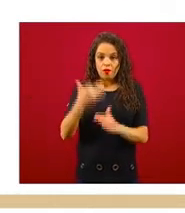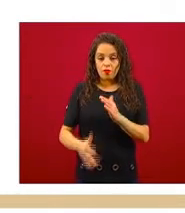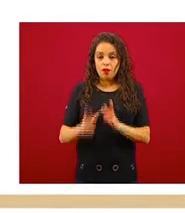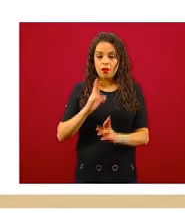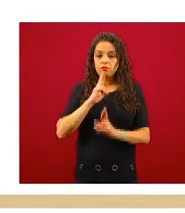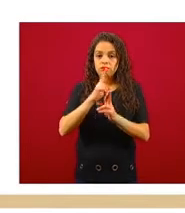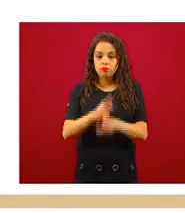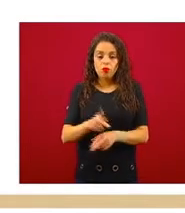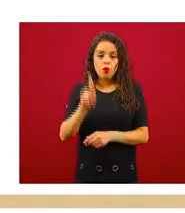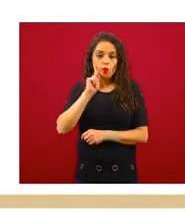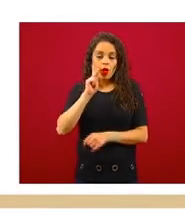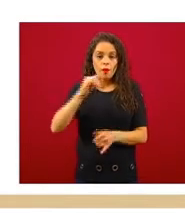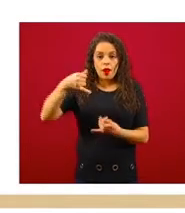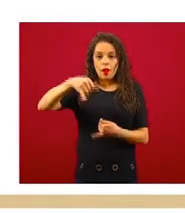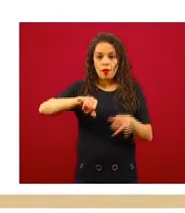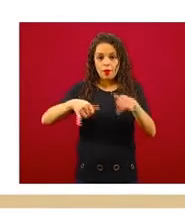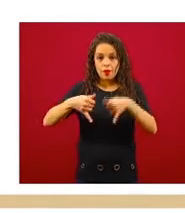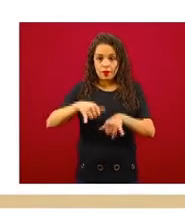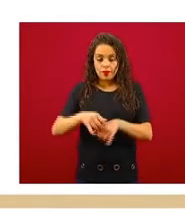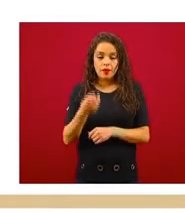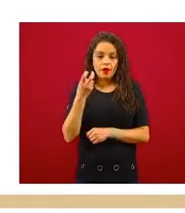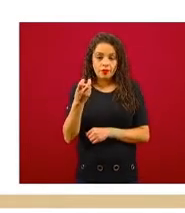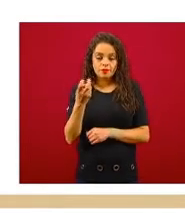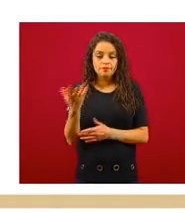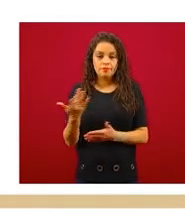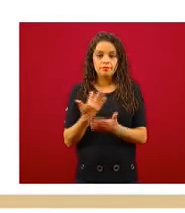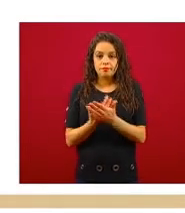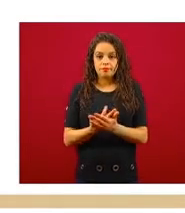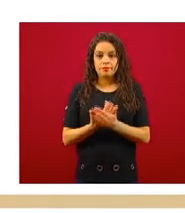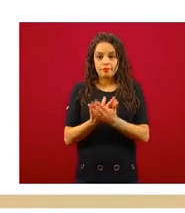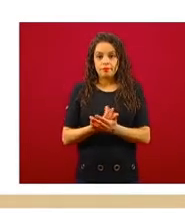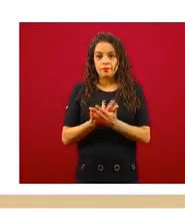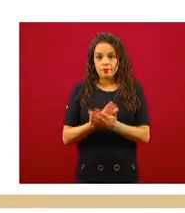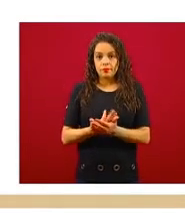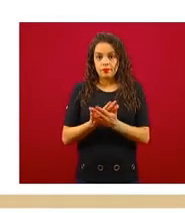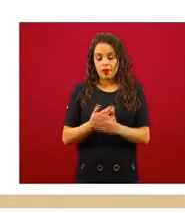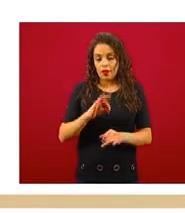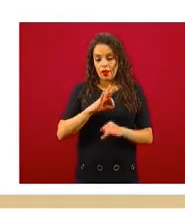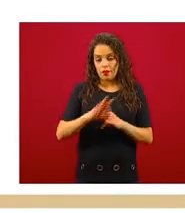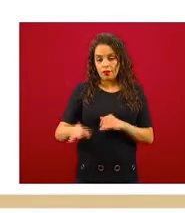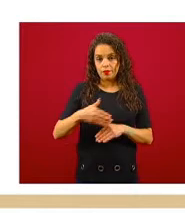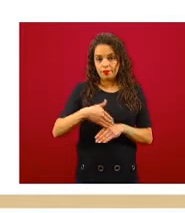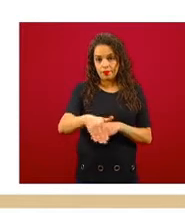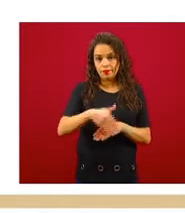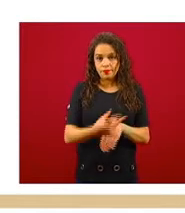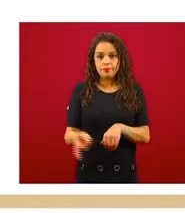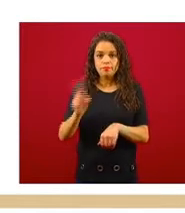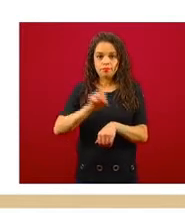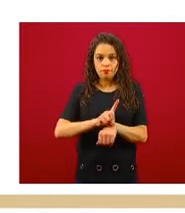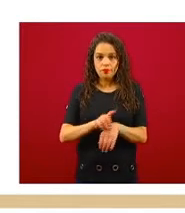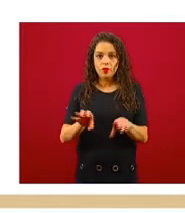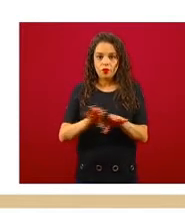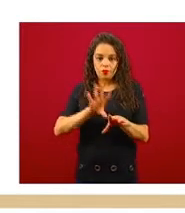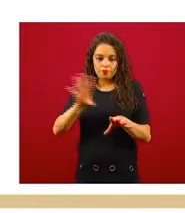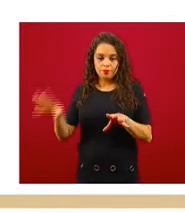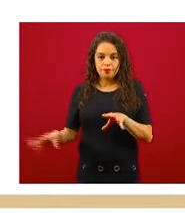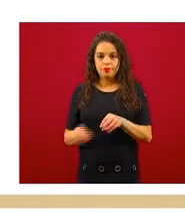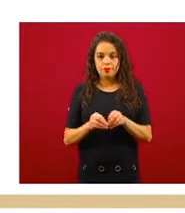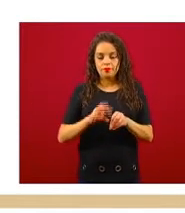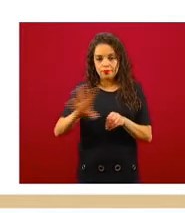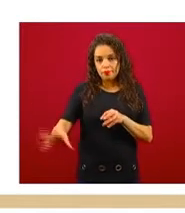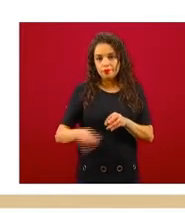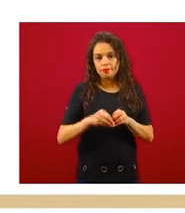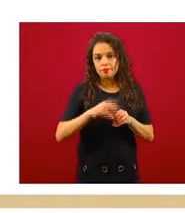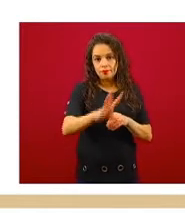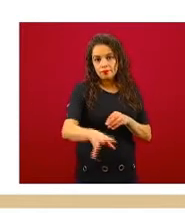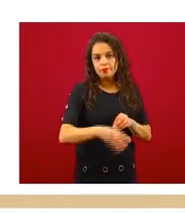de majority resultado of de laboratorio, suspected sino cases prácticamente en los últimos, that are still en los awaiting test últimos días, en results función de cómo se van acumulando en la have medida